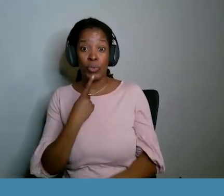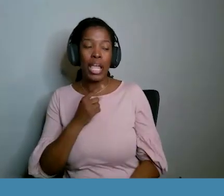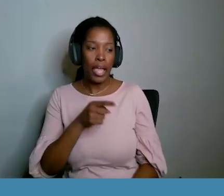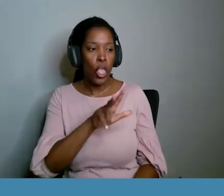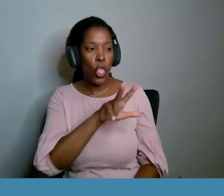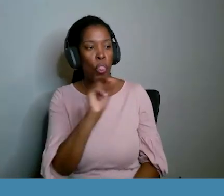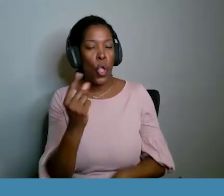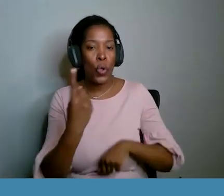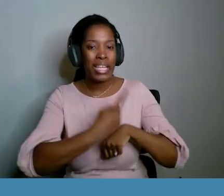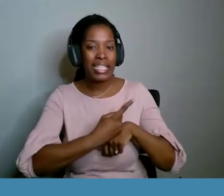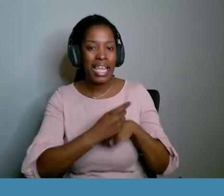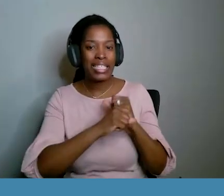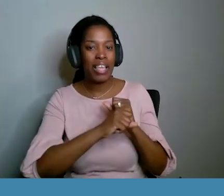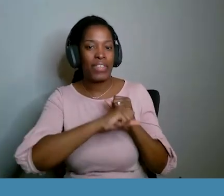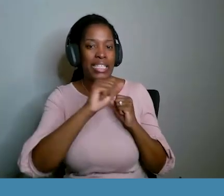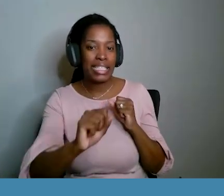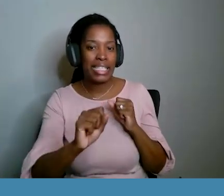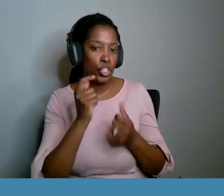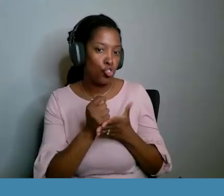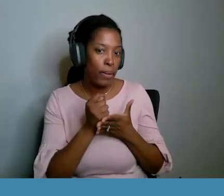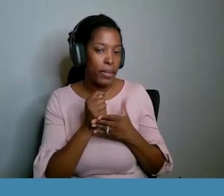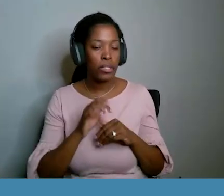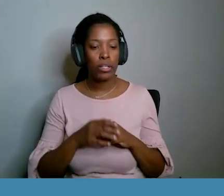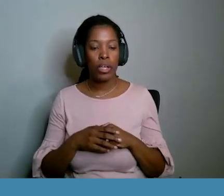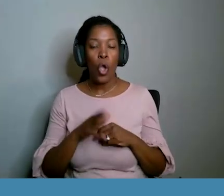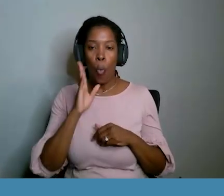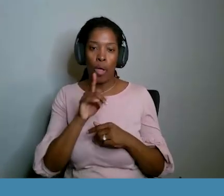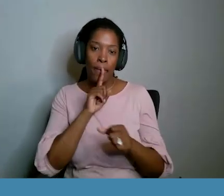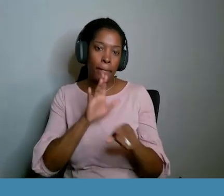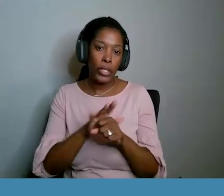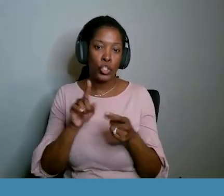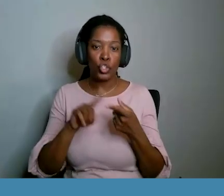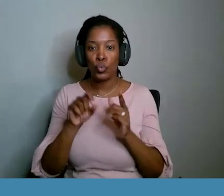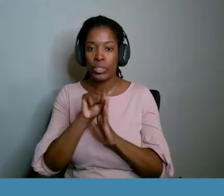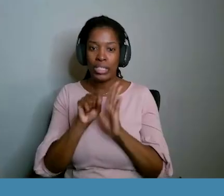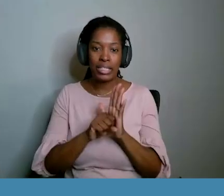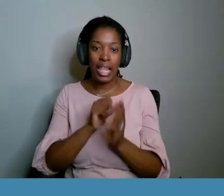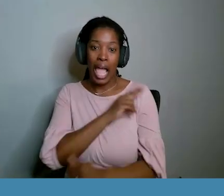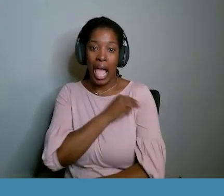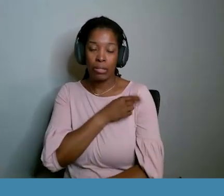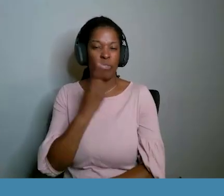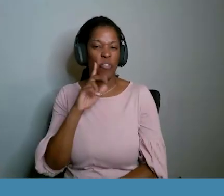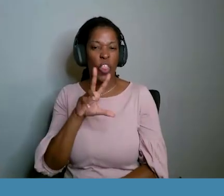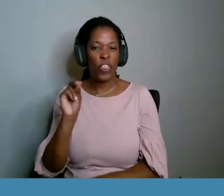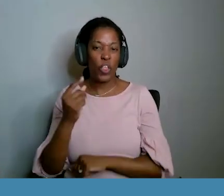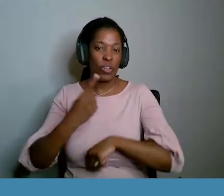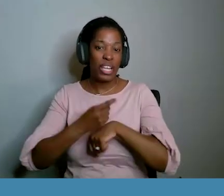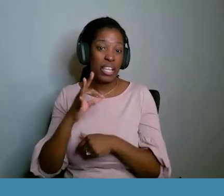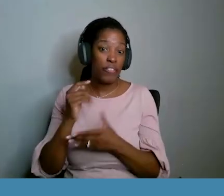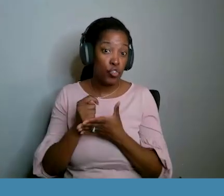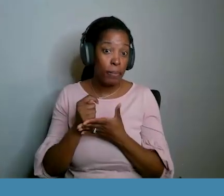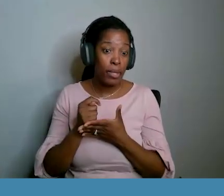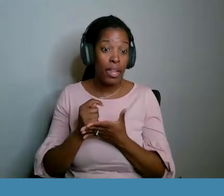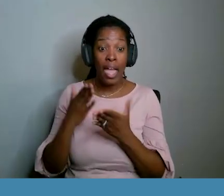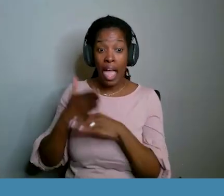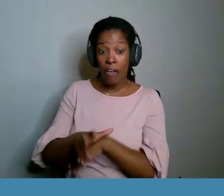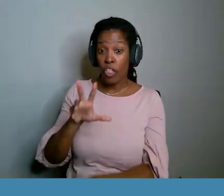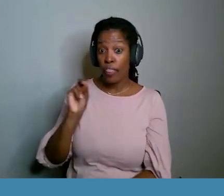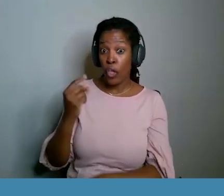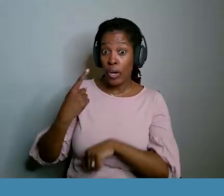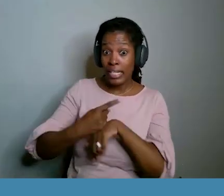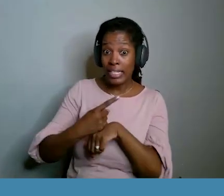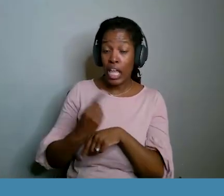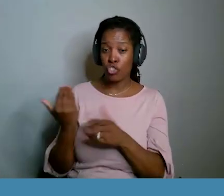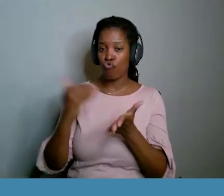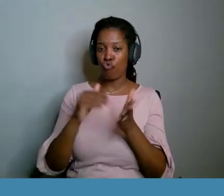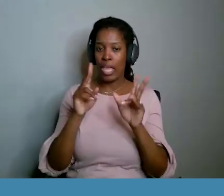extended treatment, and they're being committed to the state hospital to receive those 30 days of treatment. After 30 days, they would be reassessed. If they're